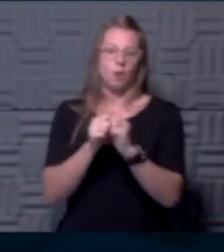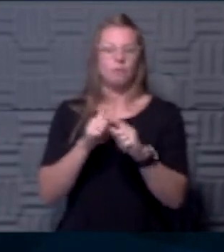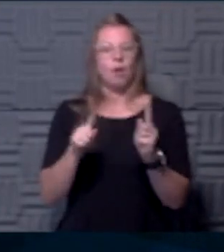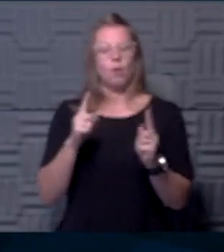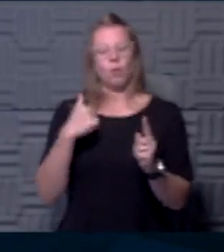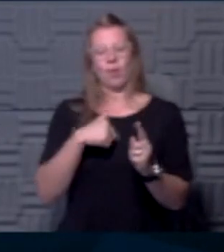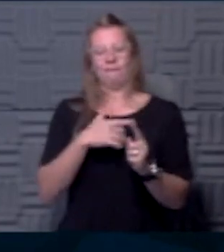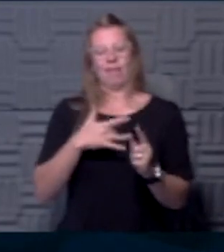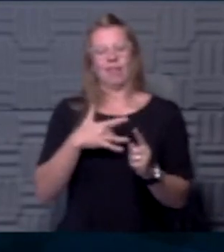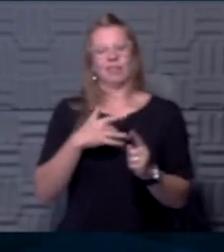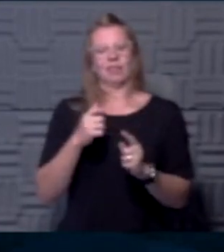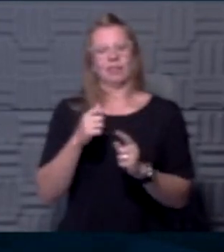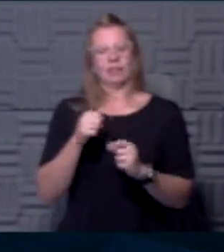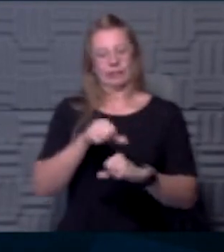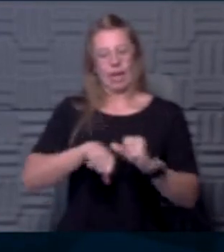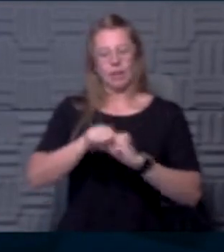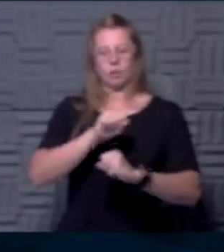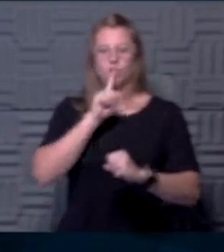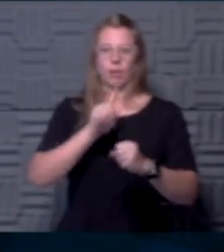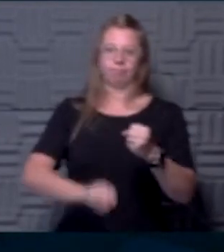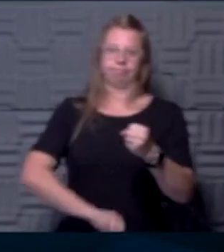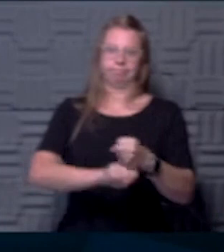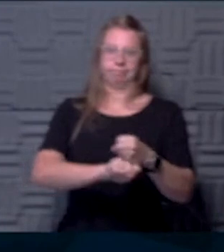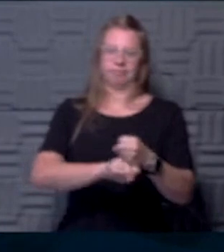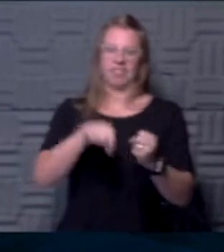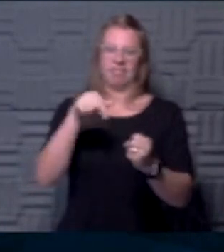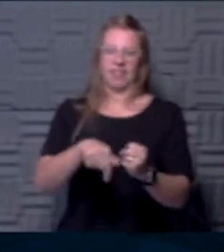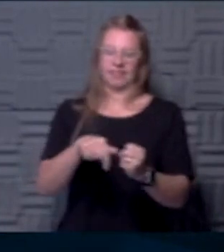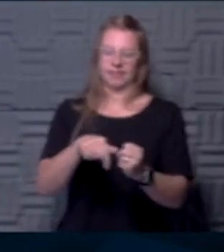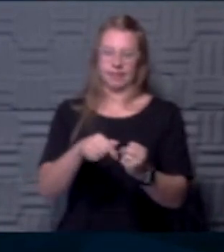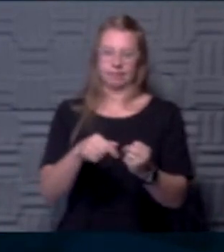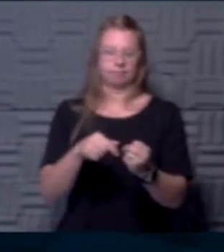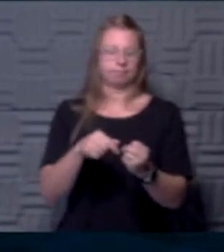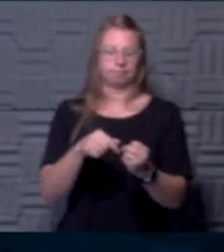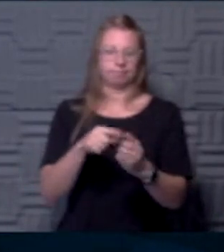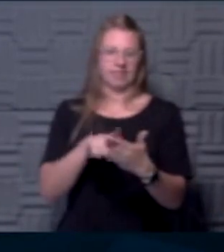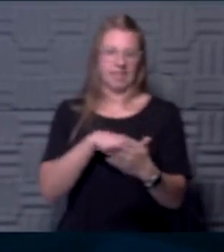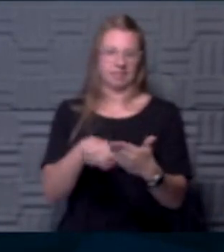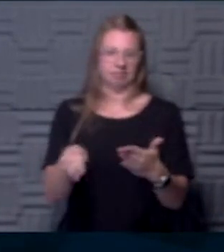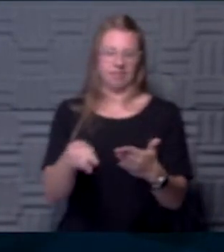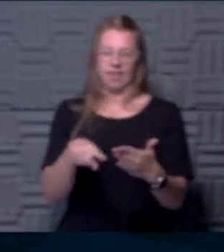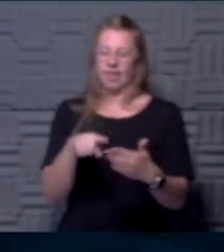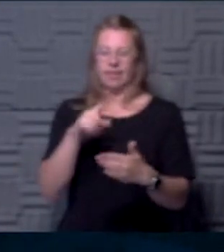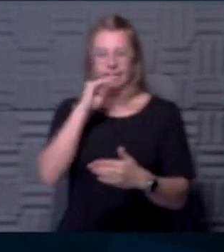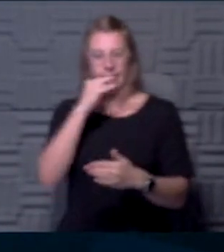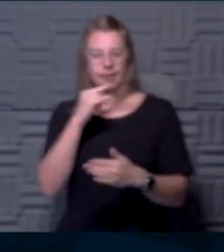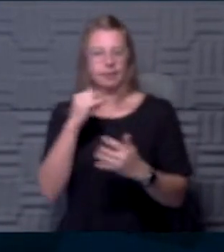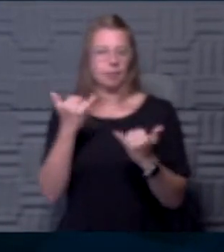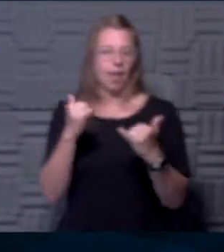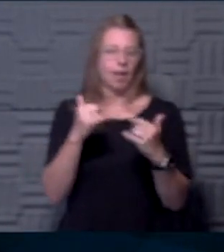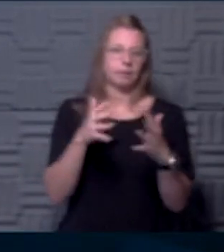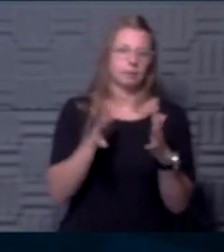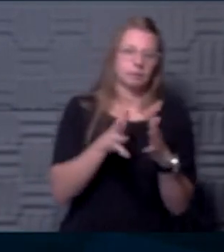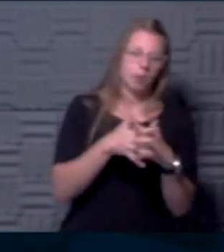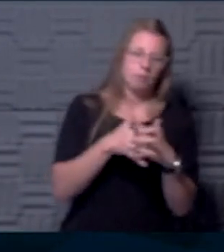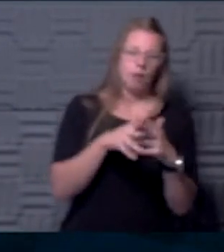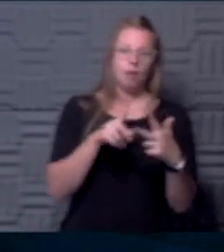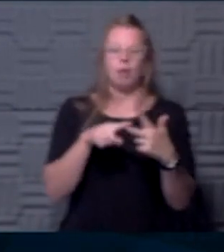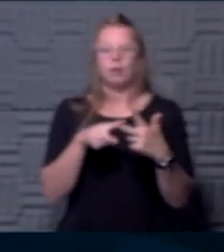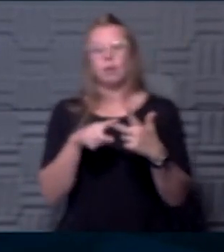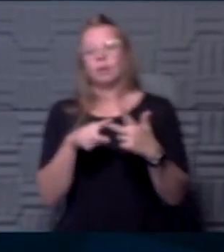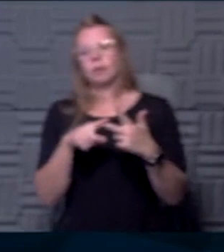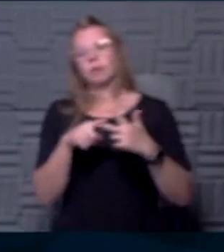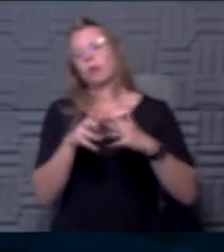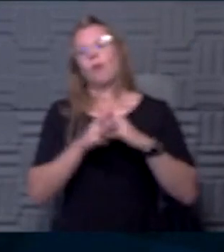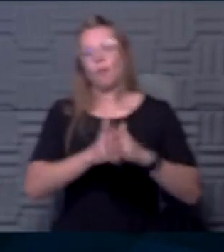science really, really is backing this up. We cannot have our children playing football, soccer, volleyball, and